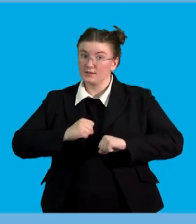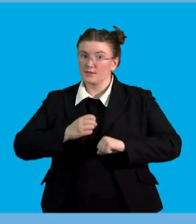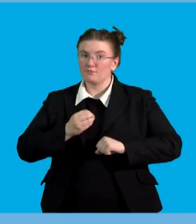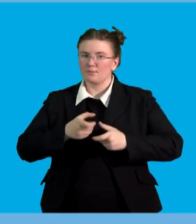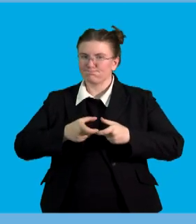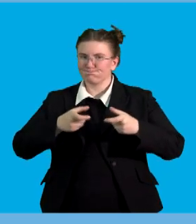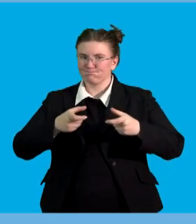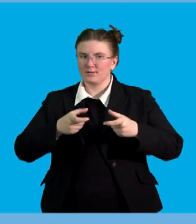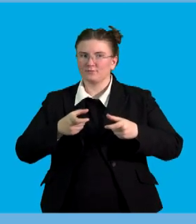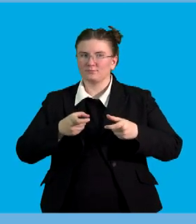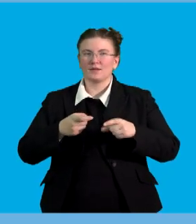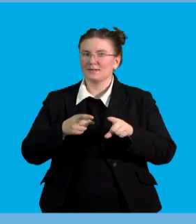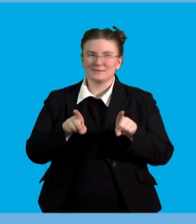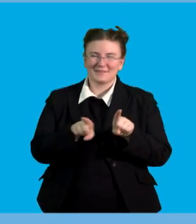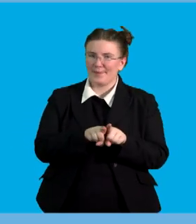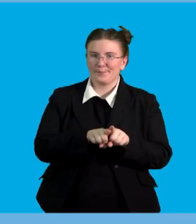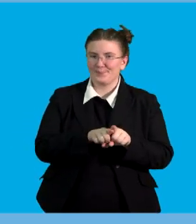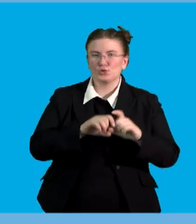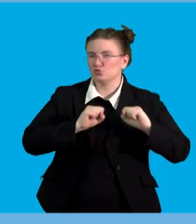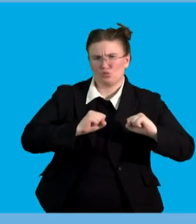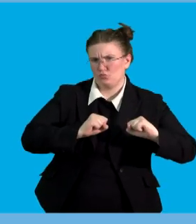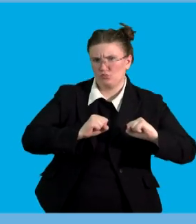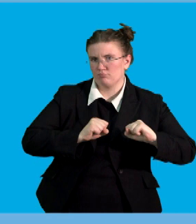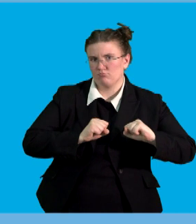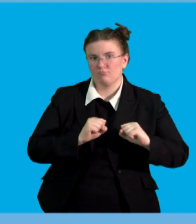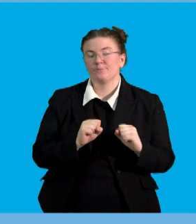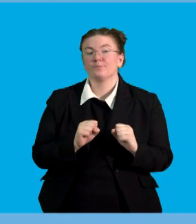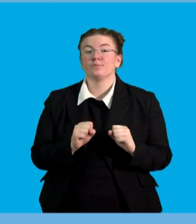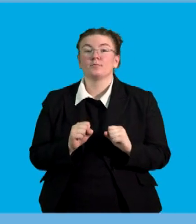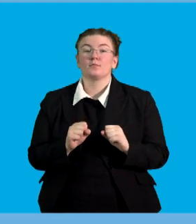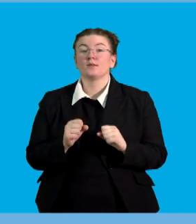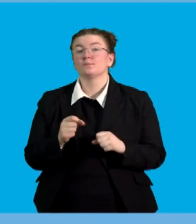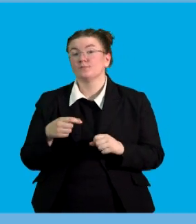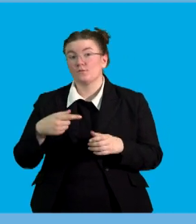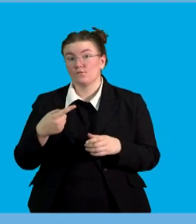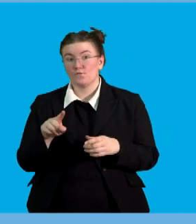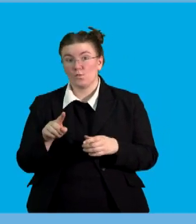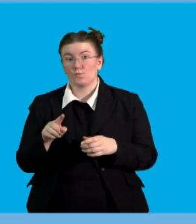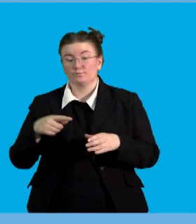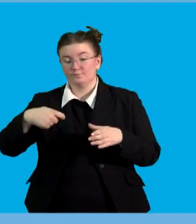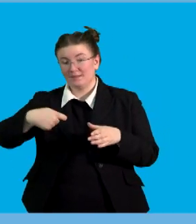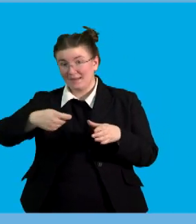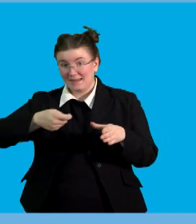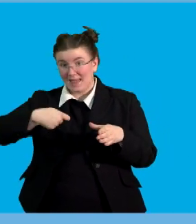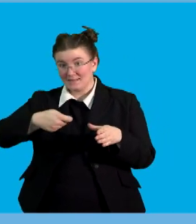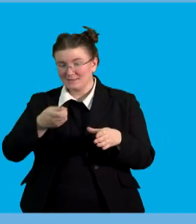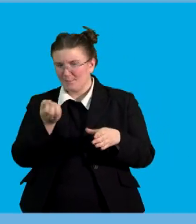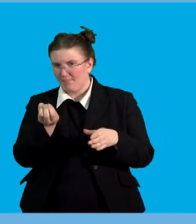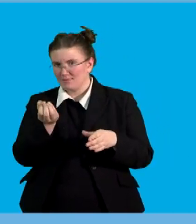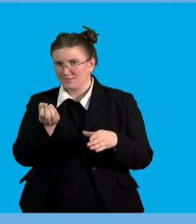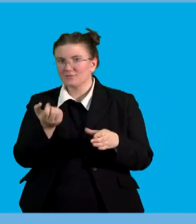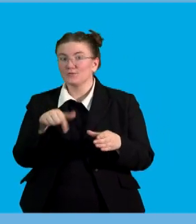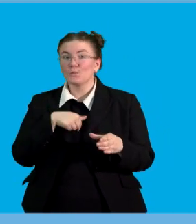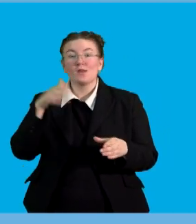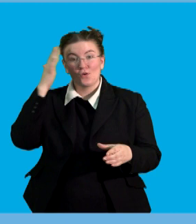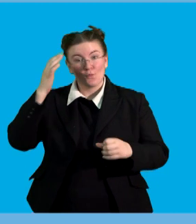So there are spaces slightly bigger than the spaces in a solid when you're talking about a liquid particle. Then with regards to